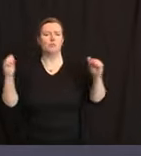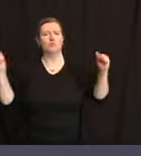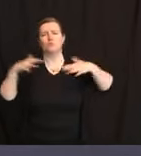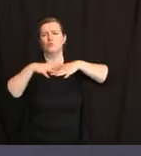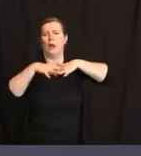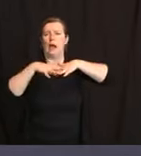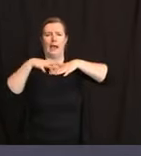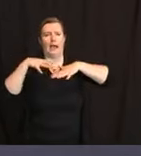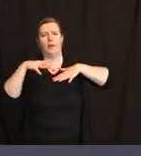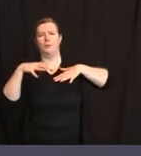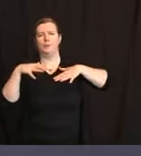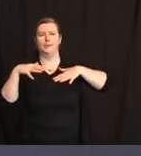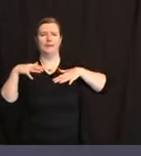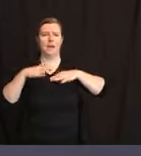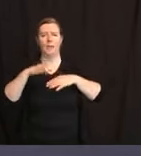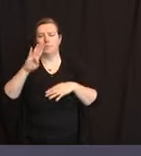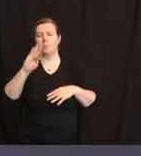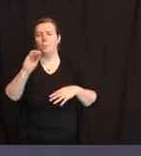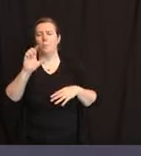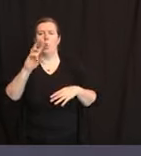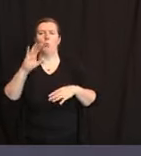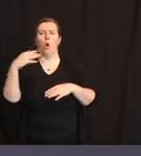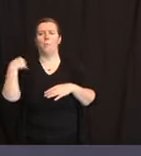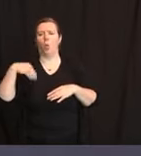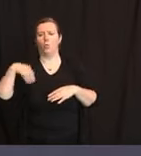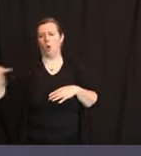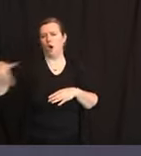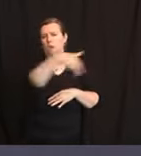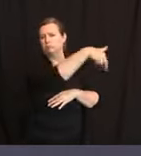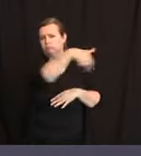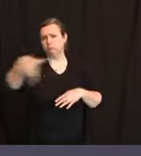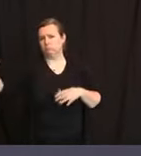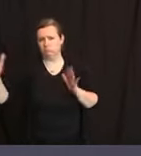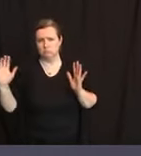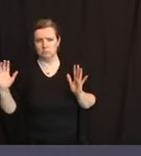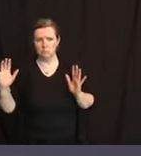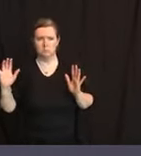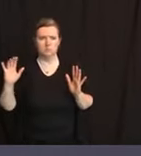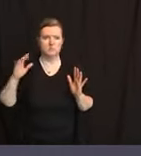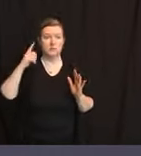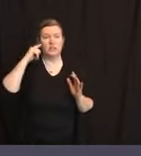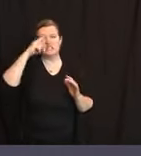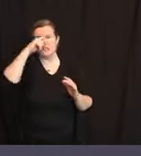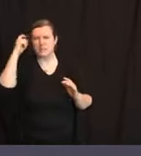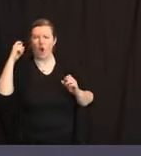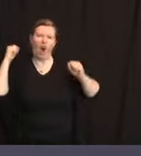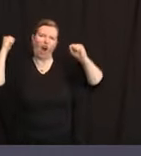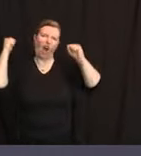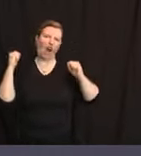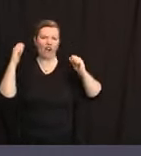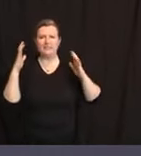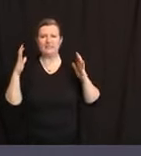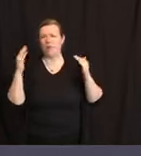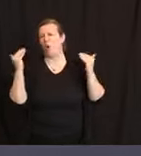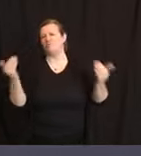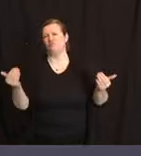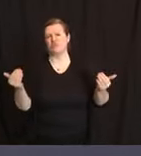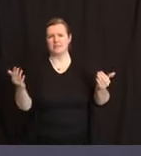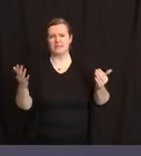huge throng of people. And the mindset is going to be, Yahoo, it's summer. Let's kick back and relax and get some